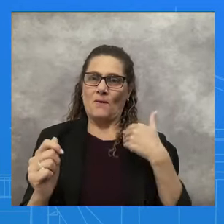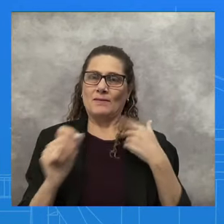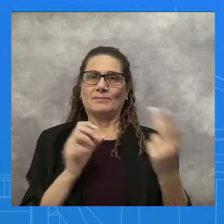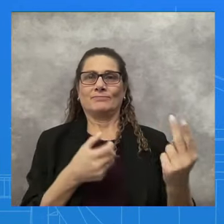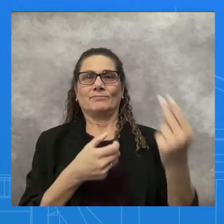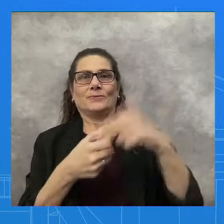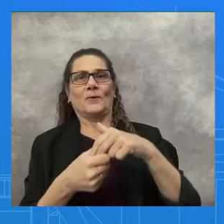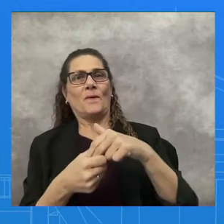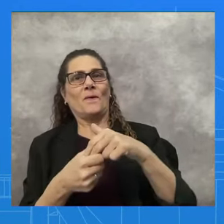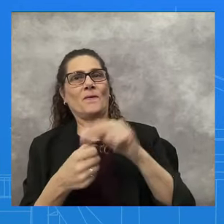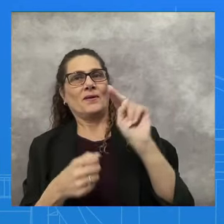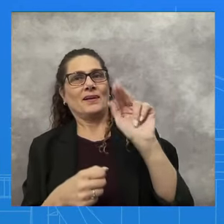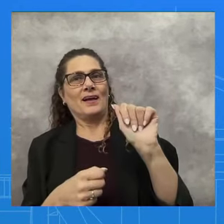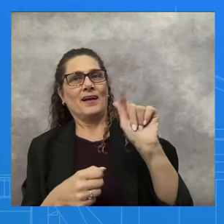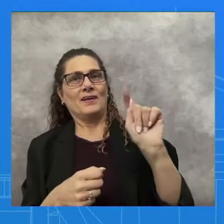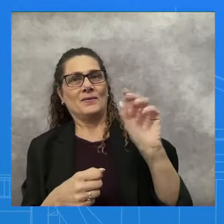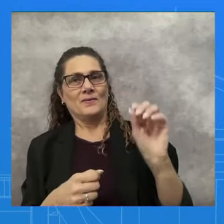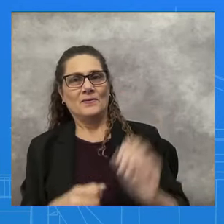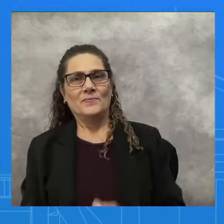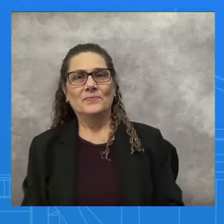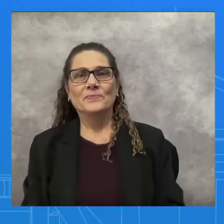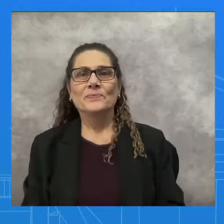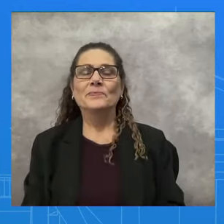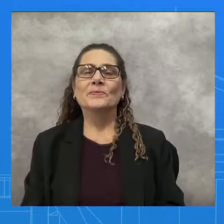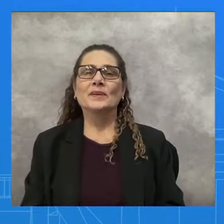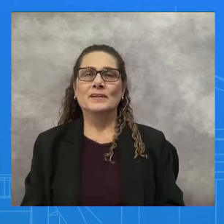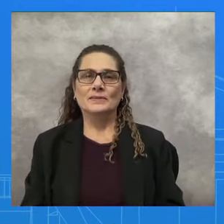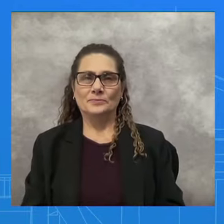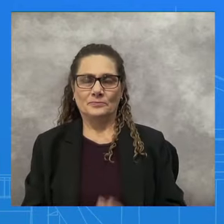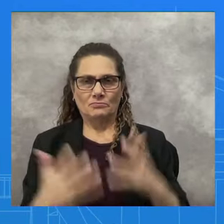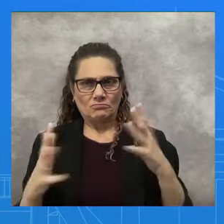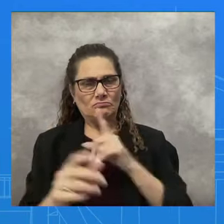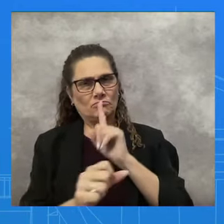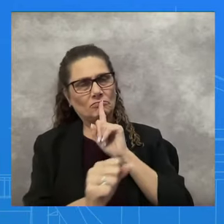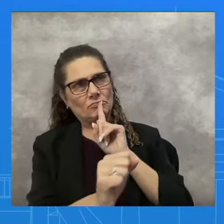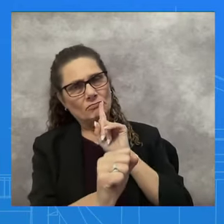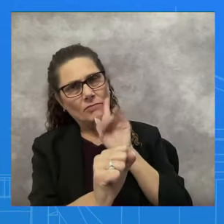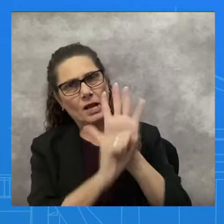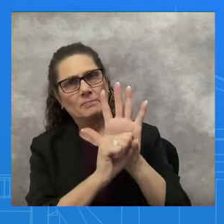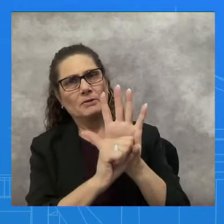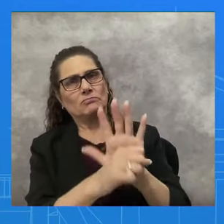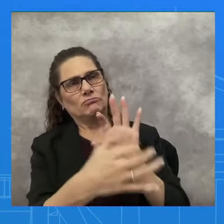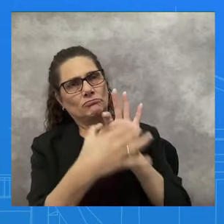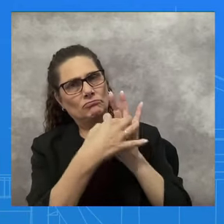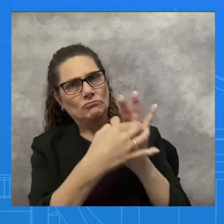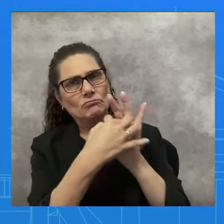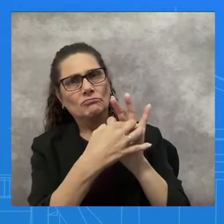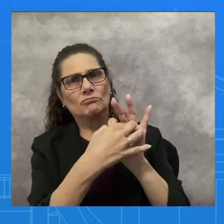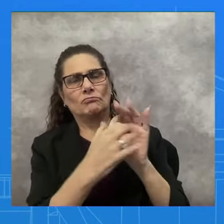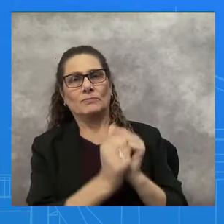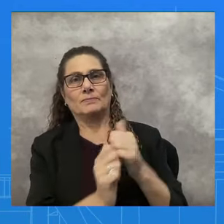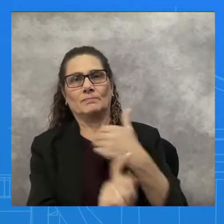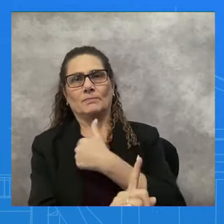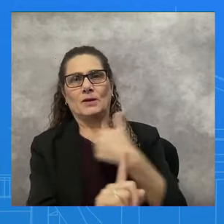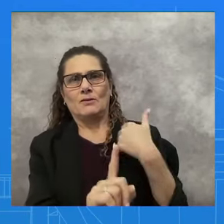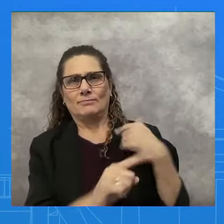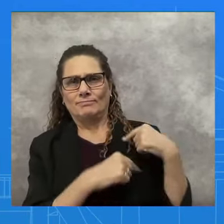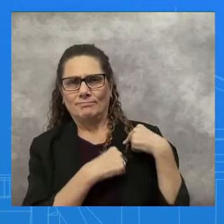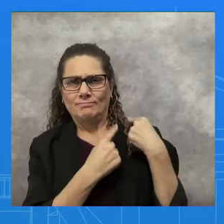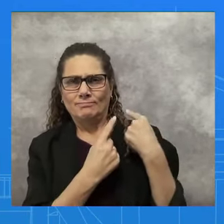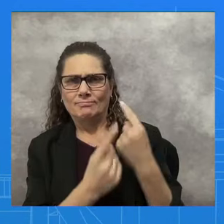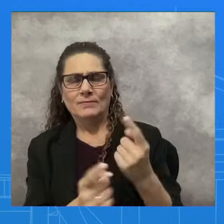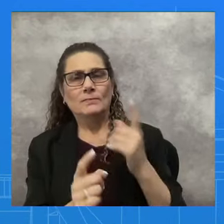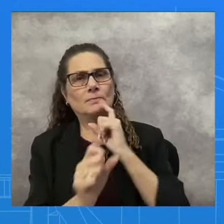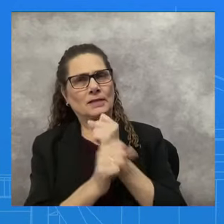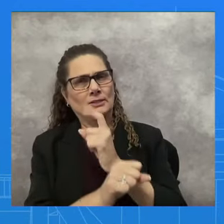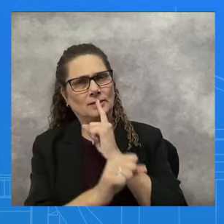Poland's ironclad commitment to the NATO alliance, which makes us all safer. They will discuss our support for Ukraine as well as